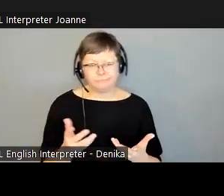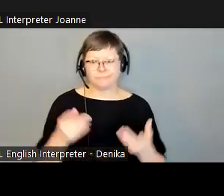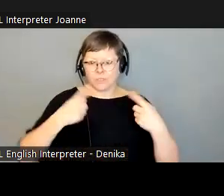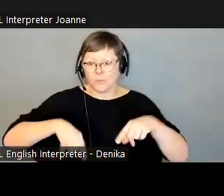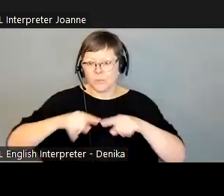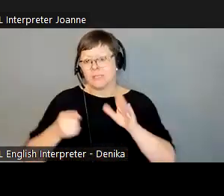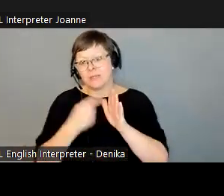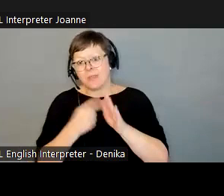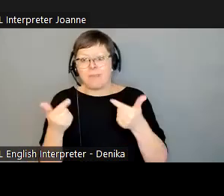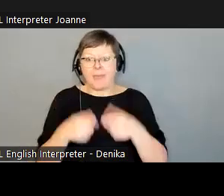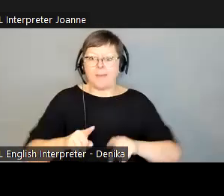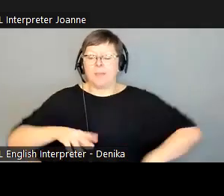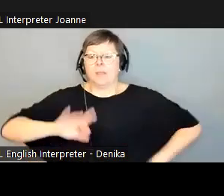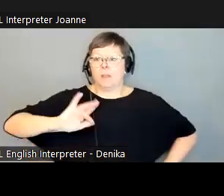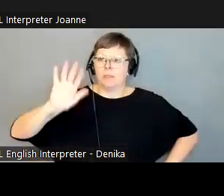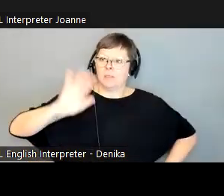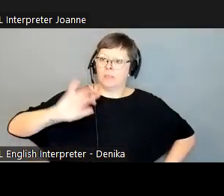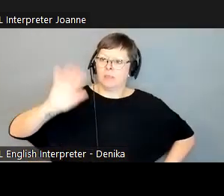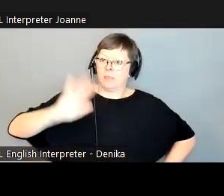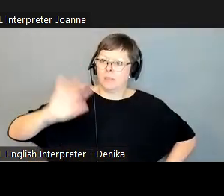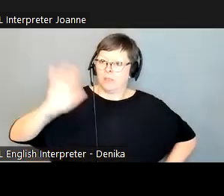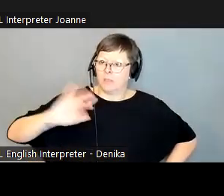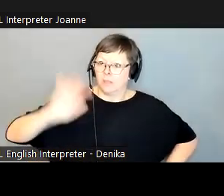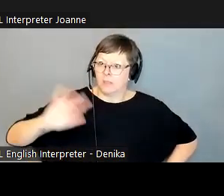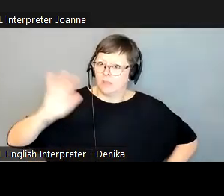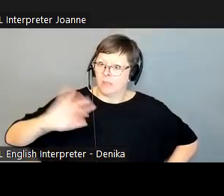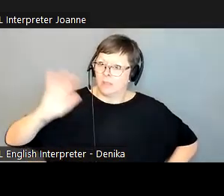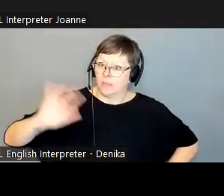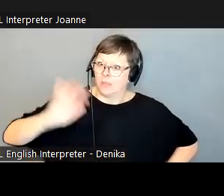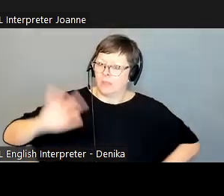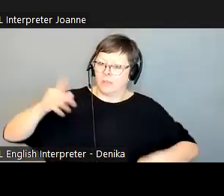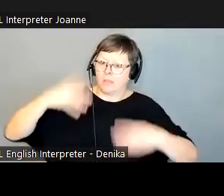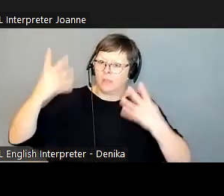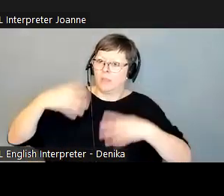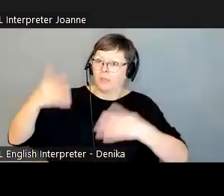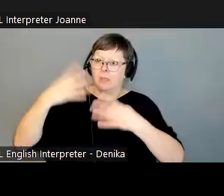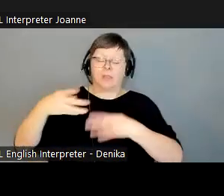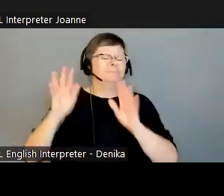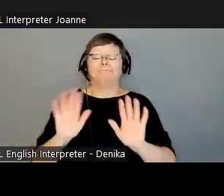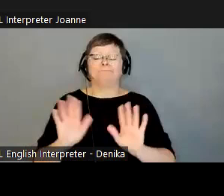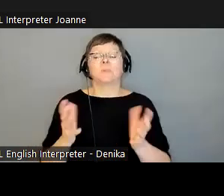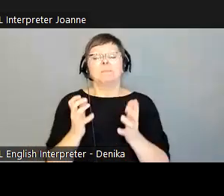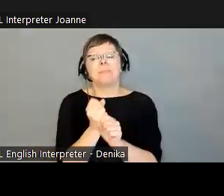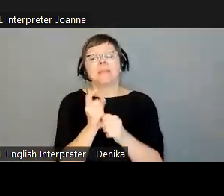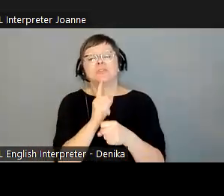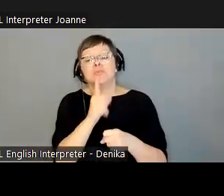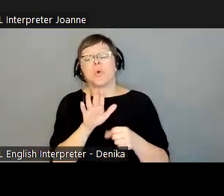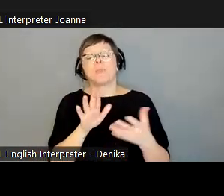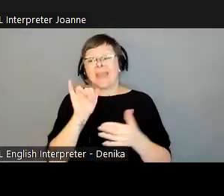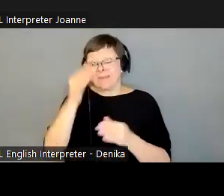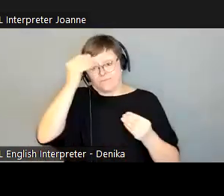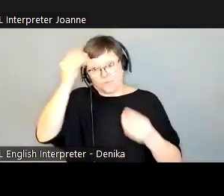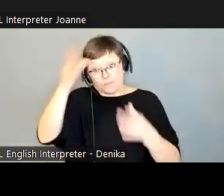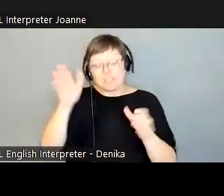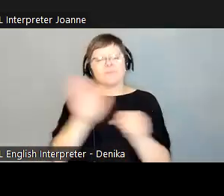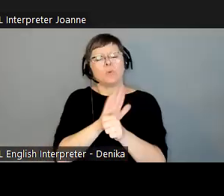scrolling, and there's so much content, and we really want to make sure that content is accessible, and we